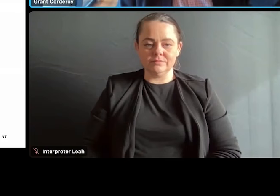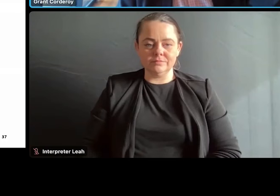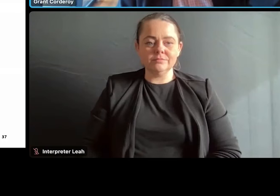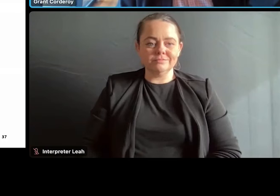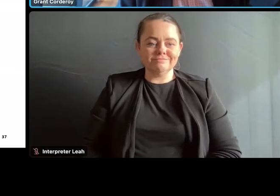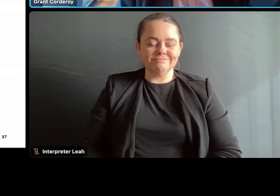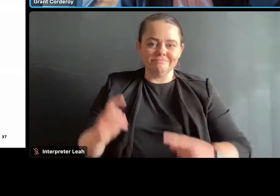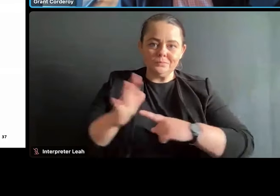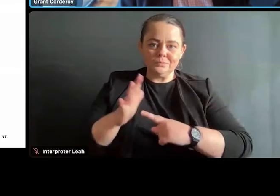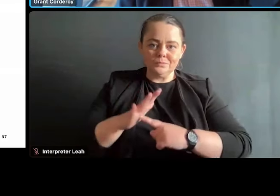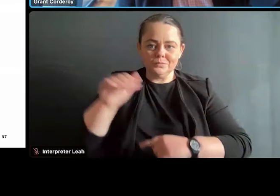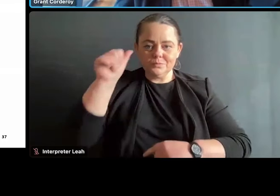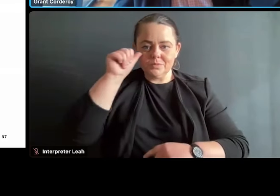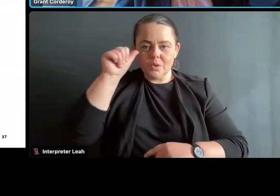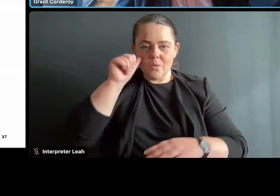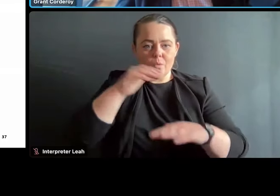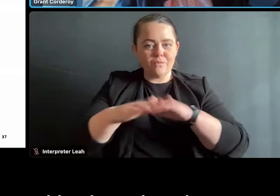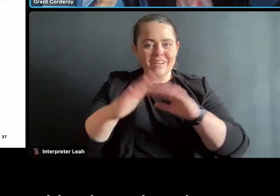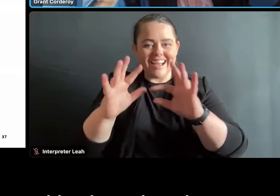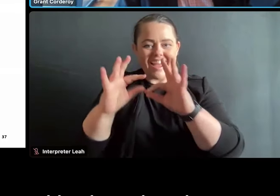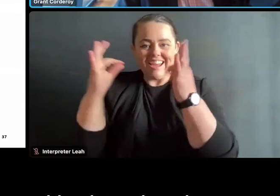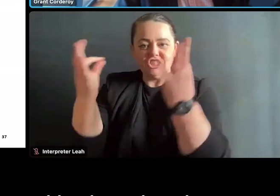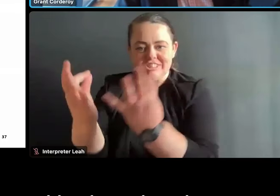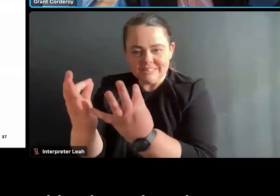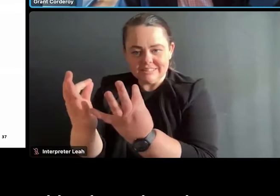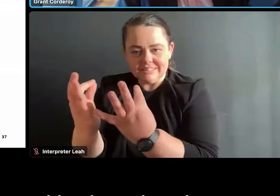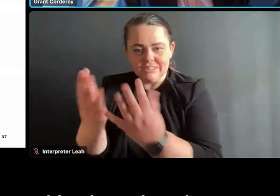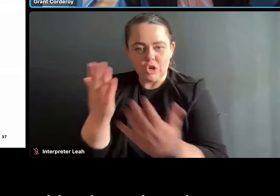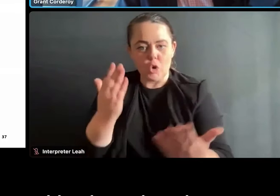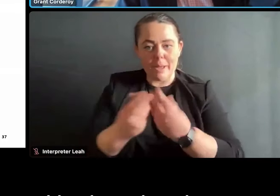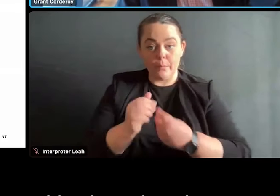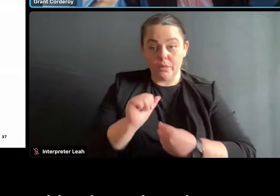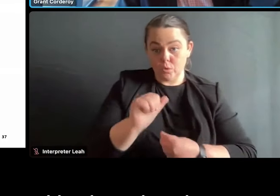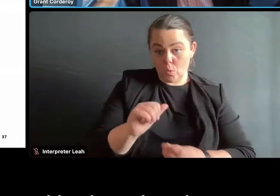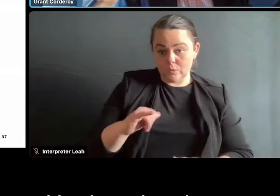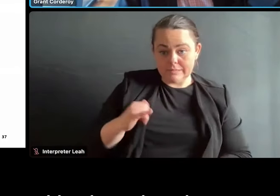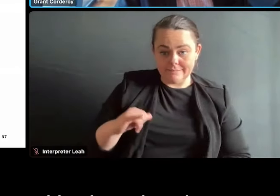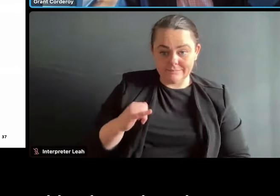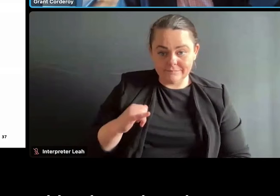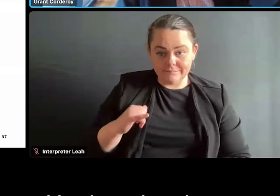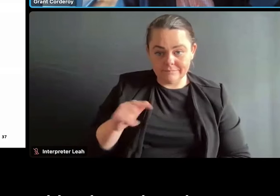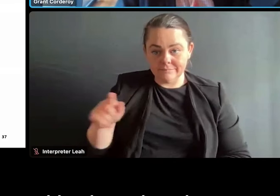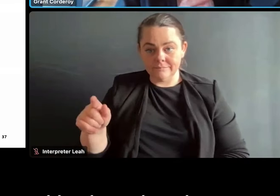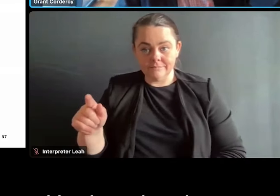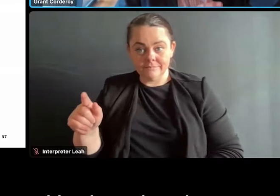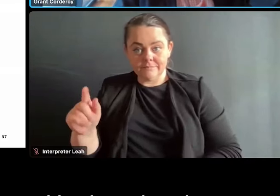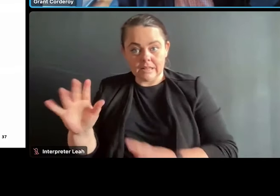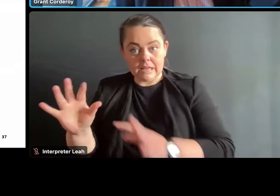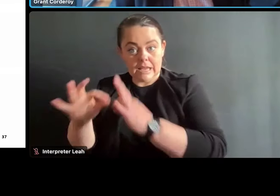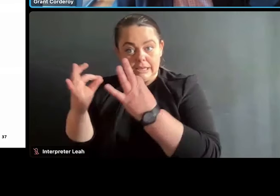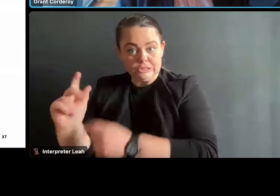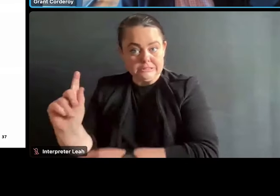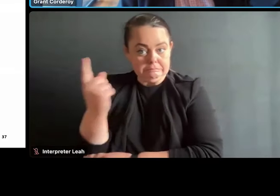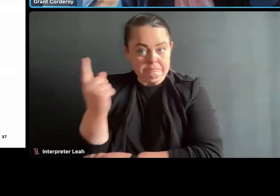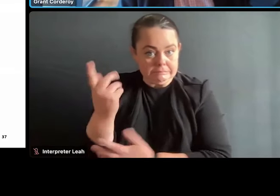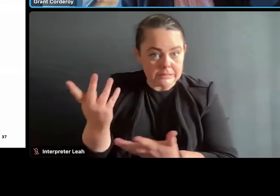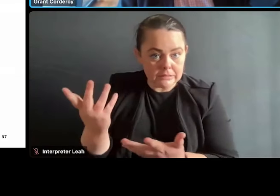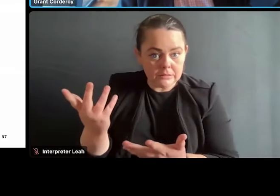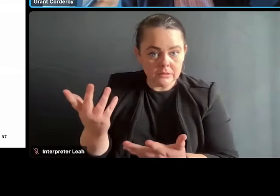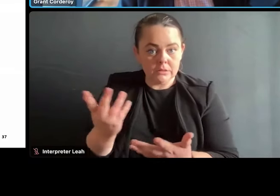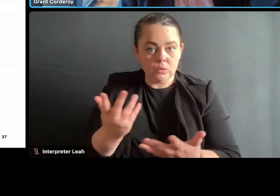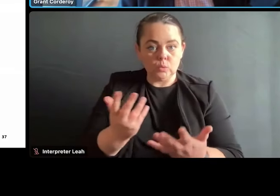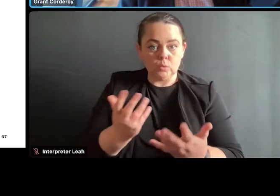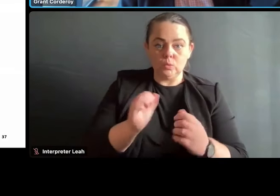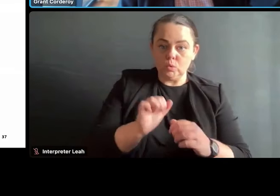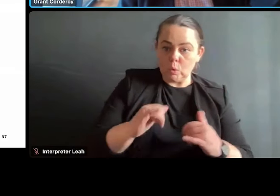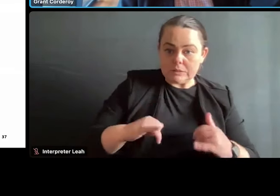have that split between agency and brokered. We need to know how much is agency or brokered and how much, of course,